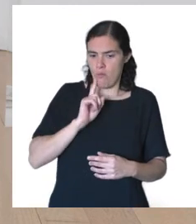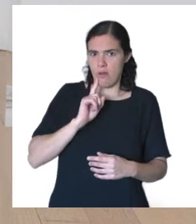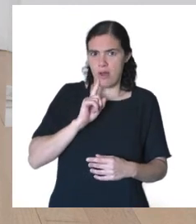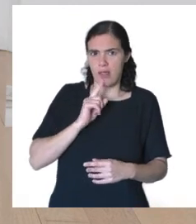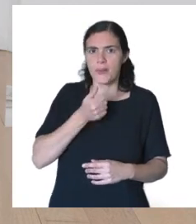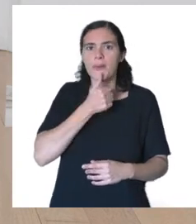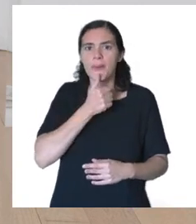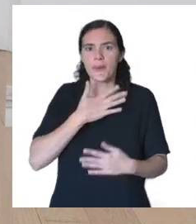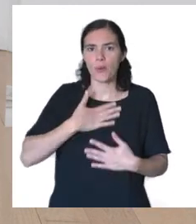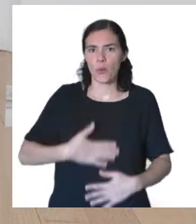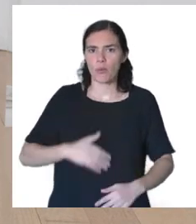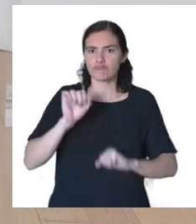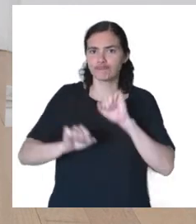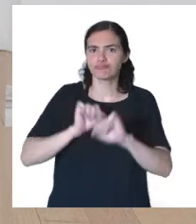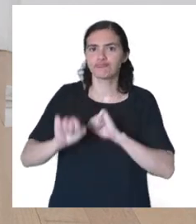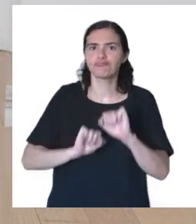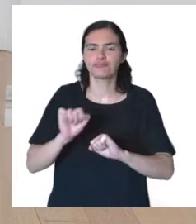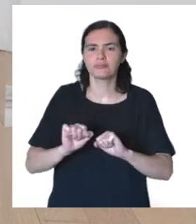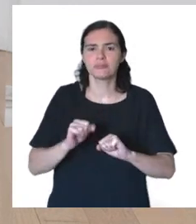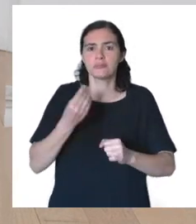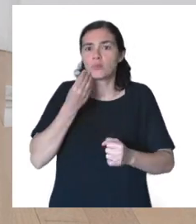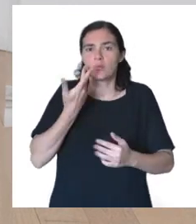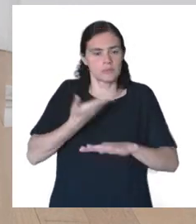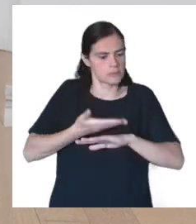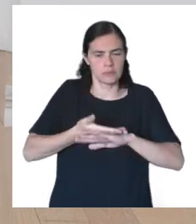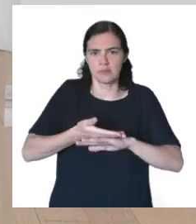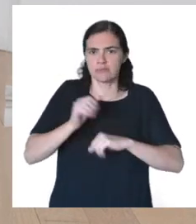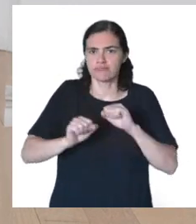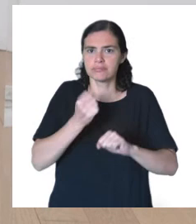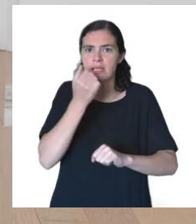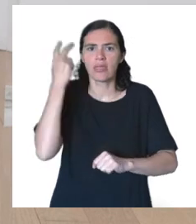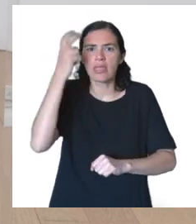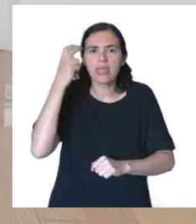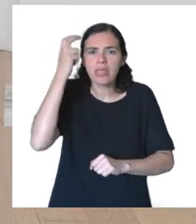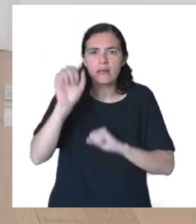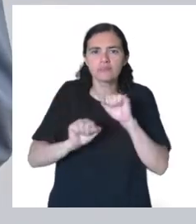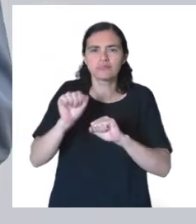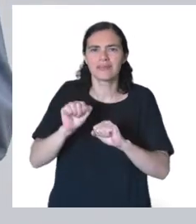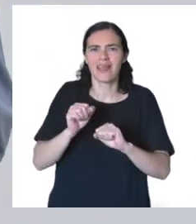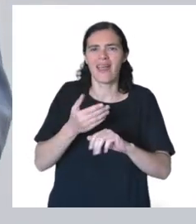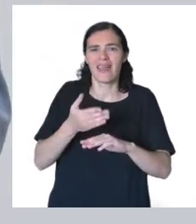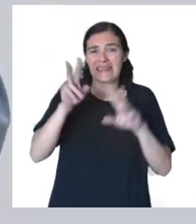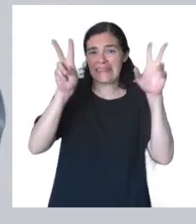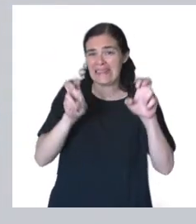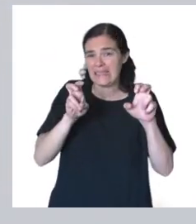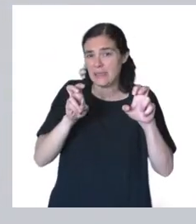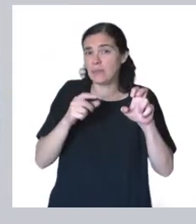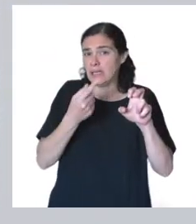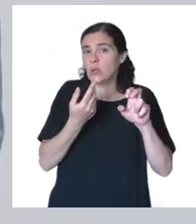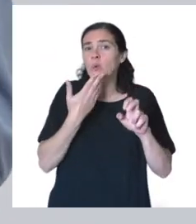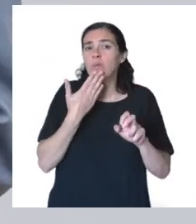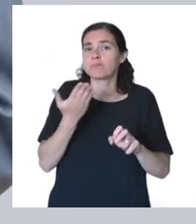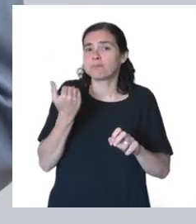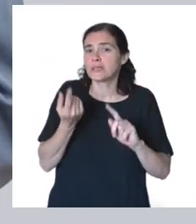women over their own body, their own sexuality, their own pleasure, was a very taboo